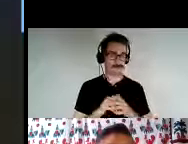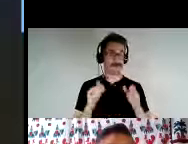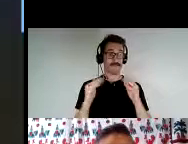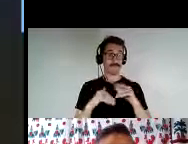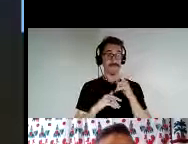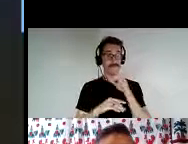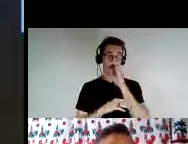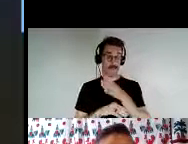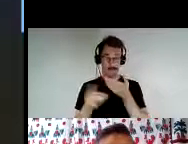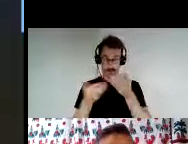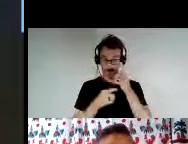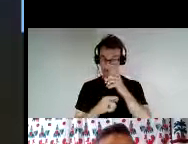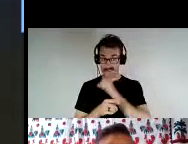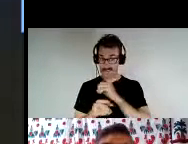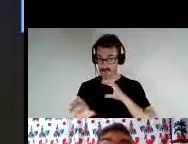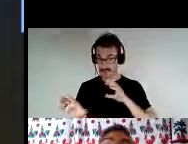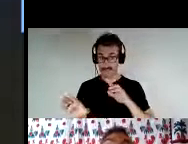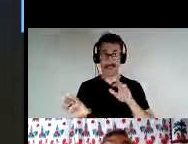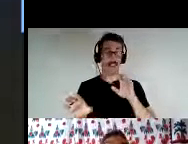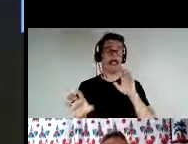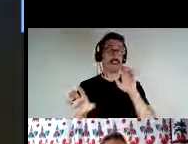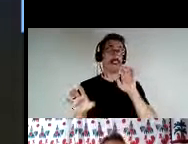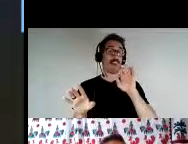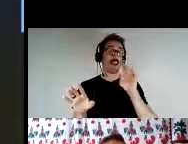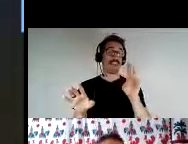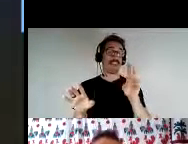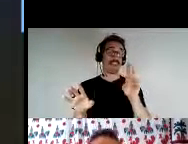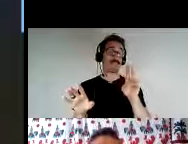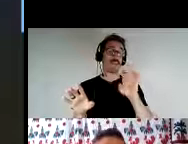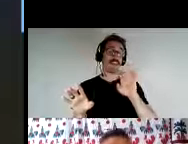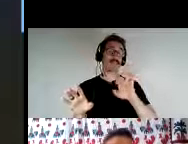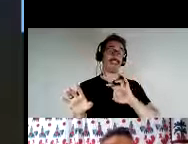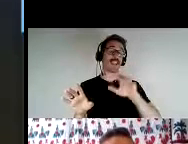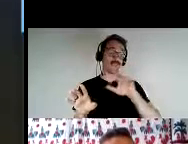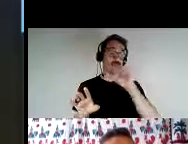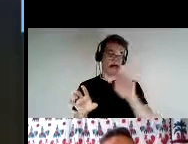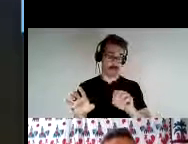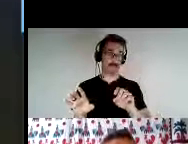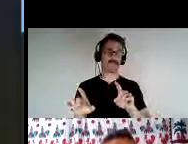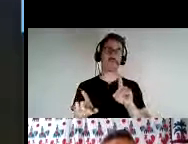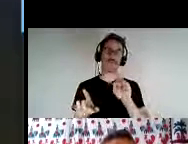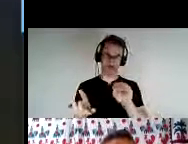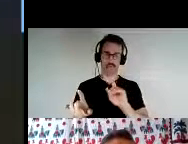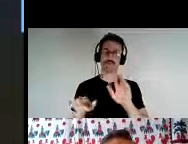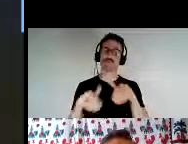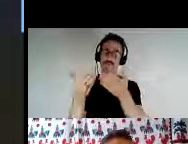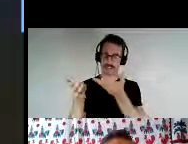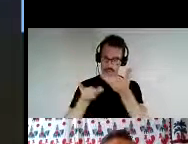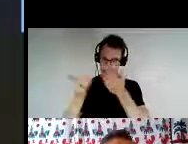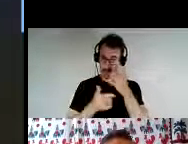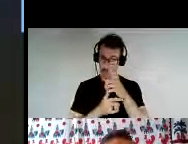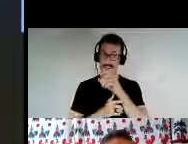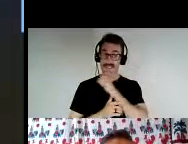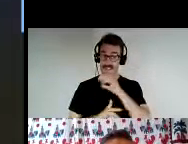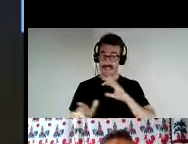seniors, 83% do. So we have a lot of care and service providers with us. Wonderful. 14% do